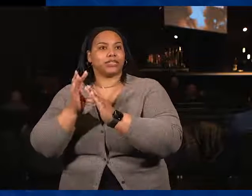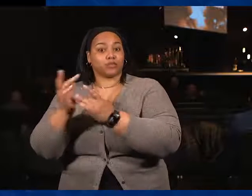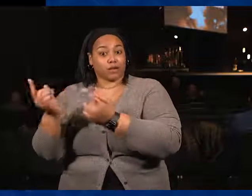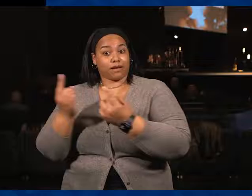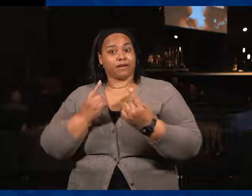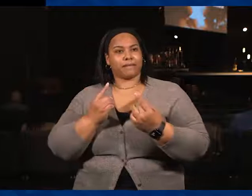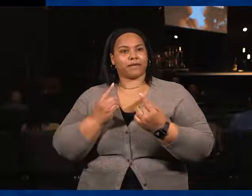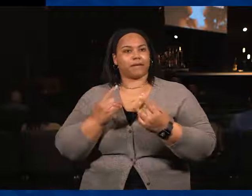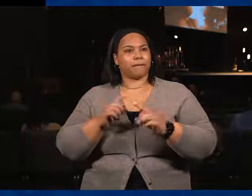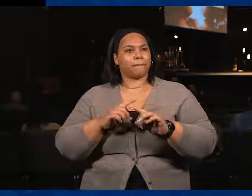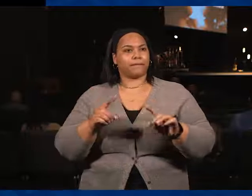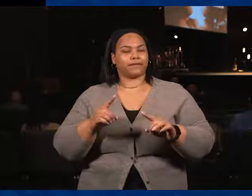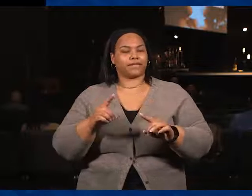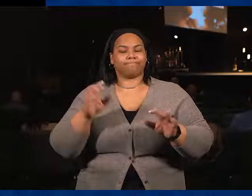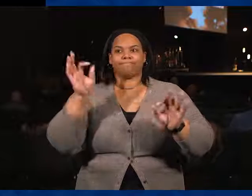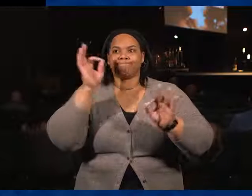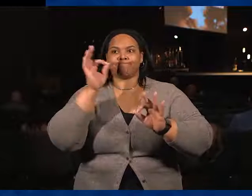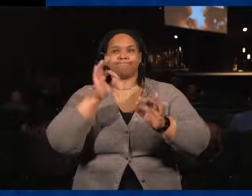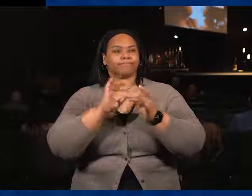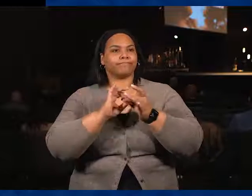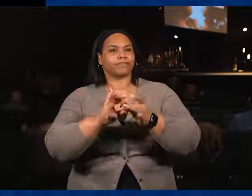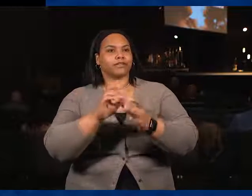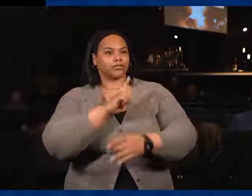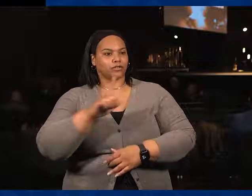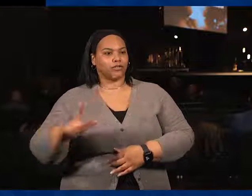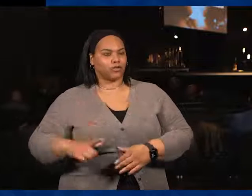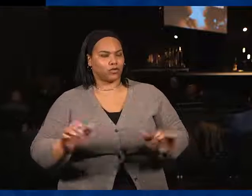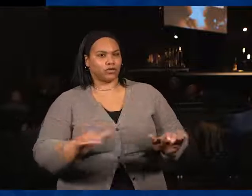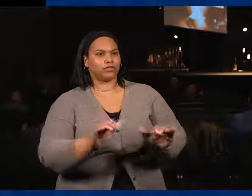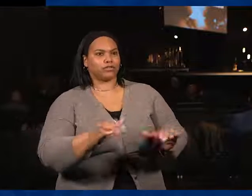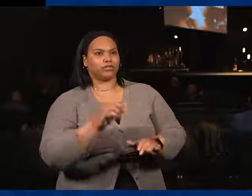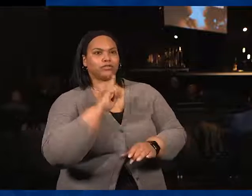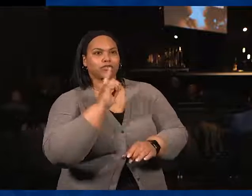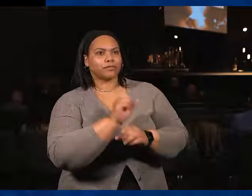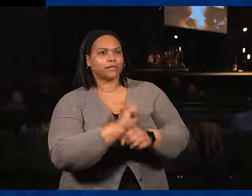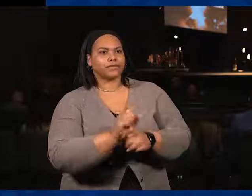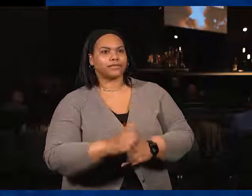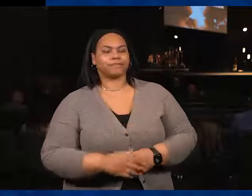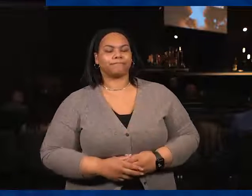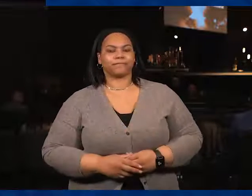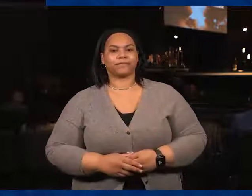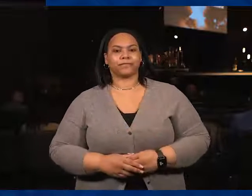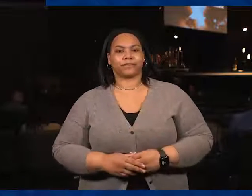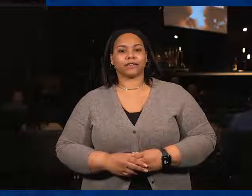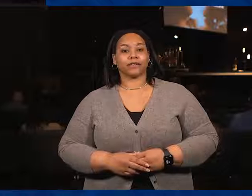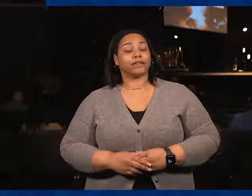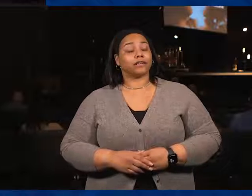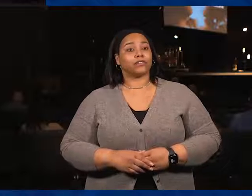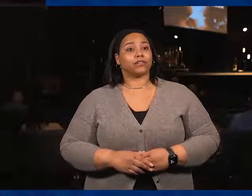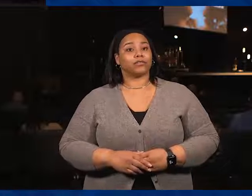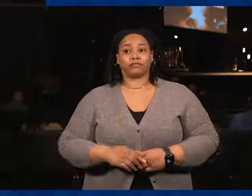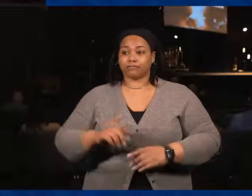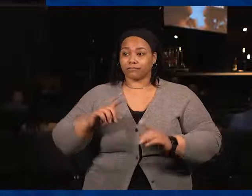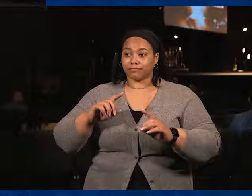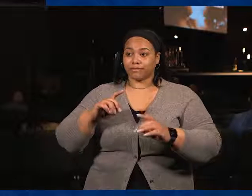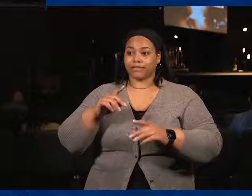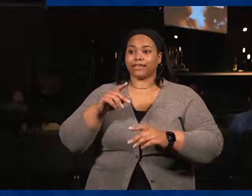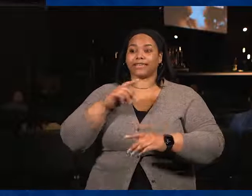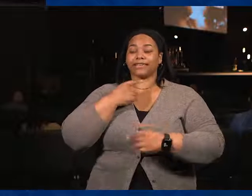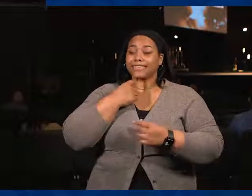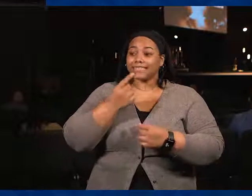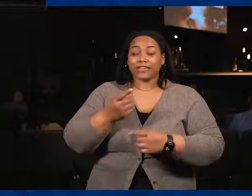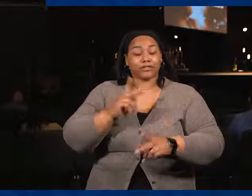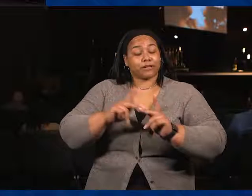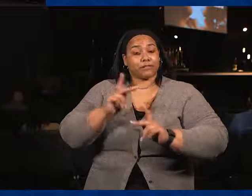Lord is going to do. Stay with me. He sends for Jesus, expecting Jesus to